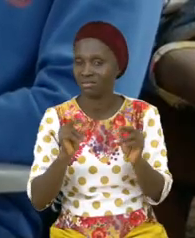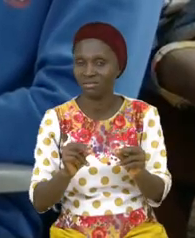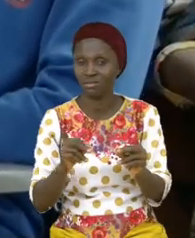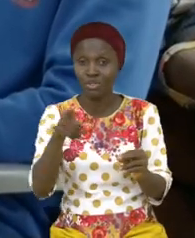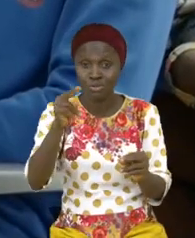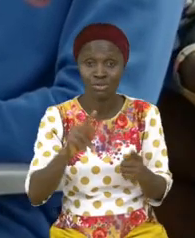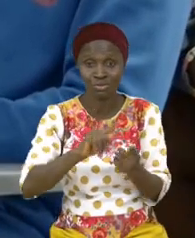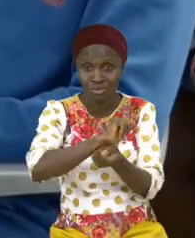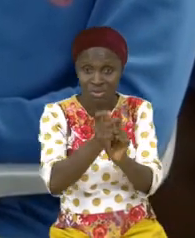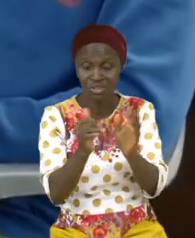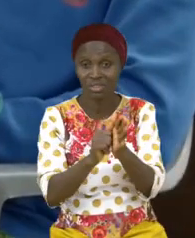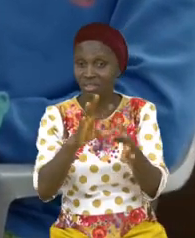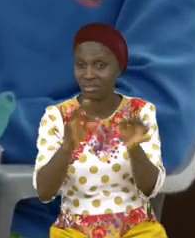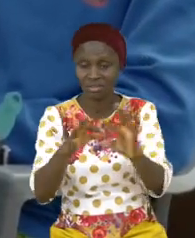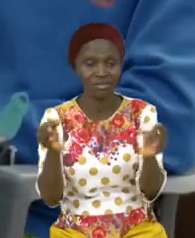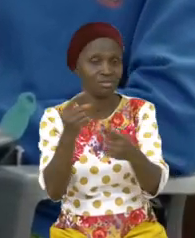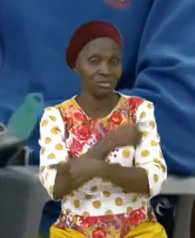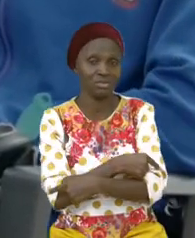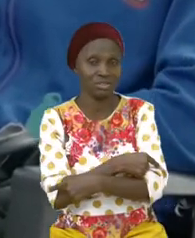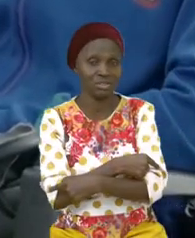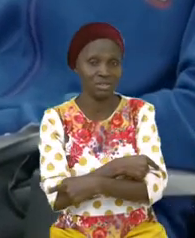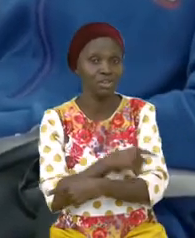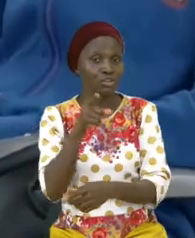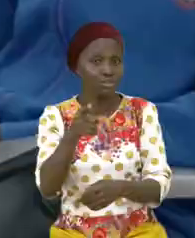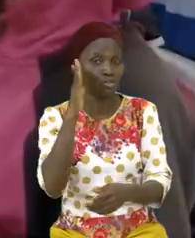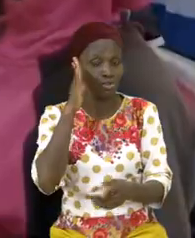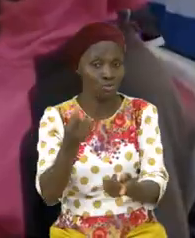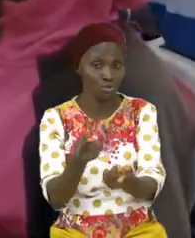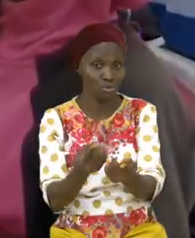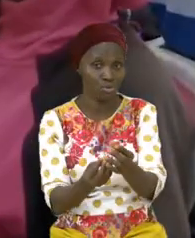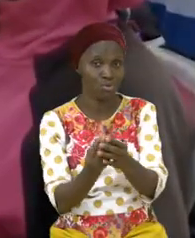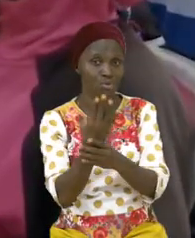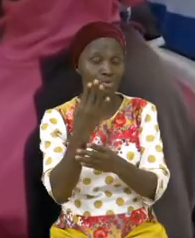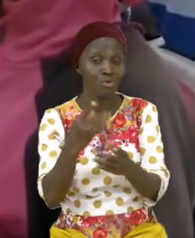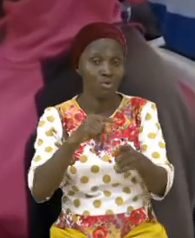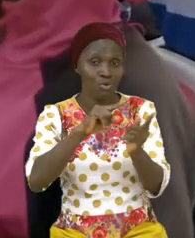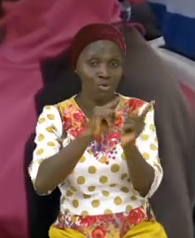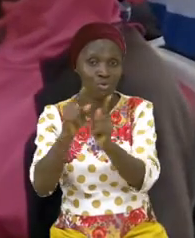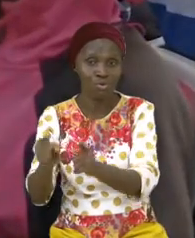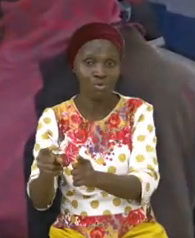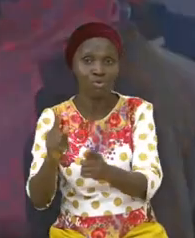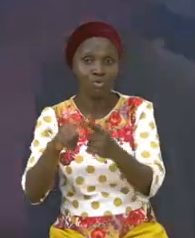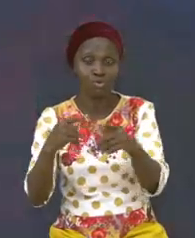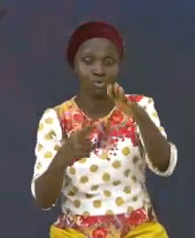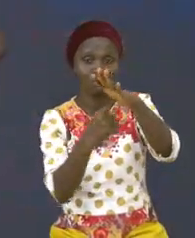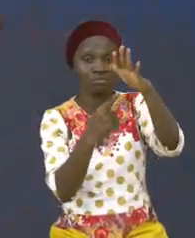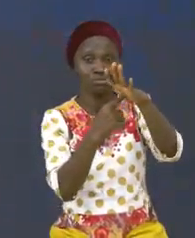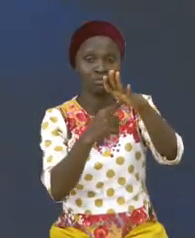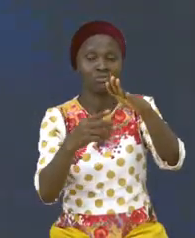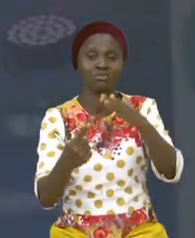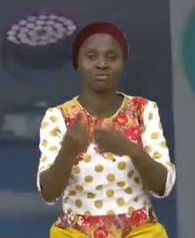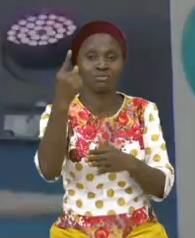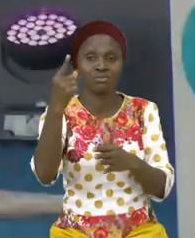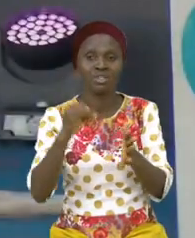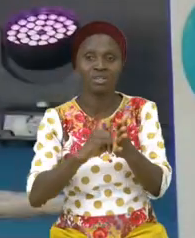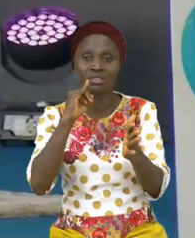You will go from average and go to the top. It's like that cork that they use